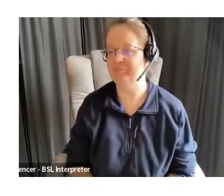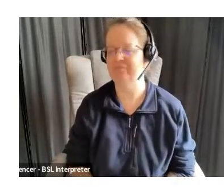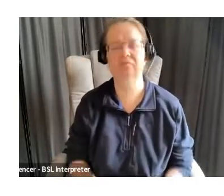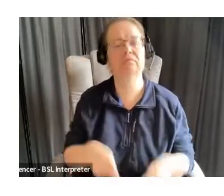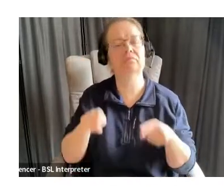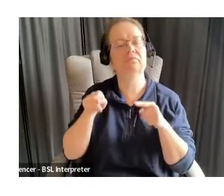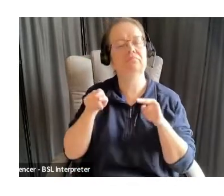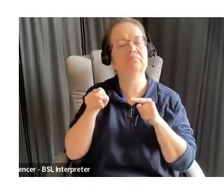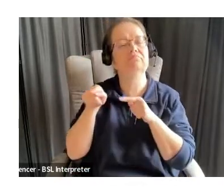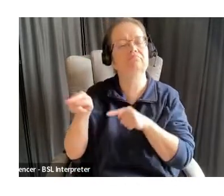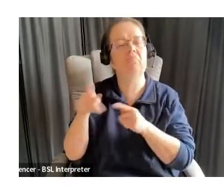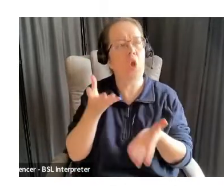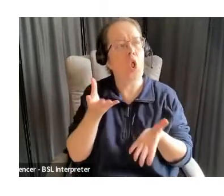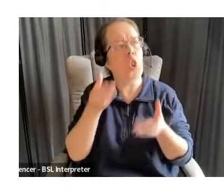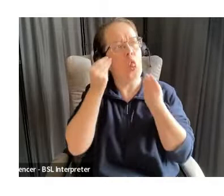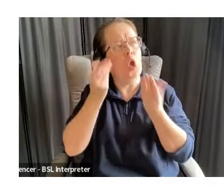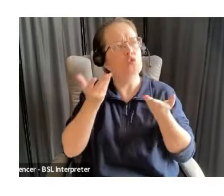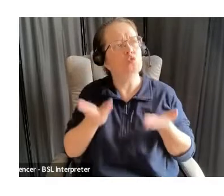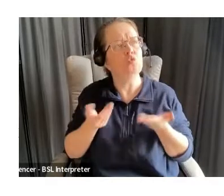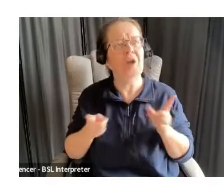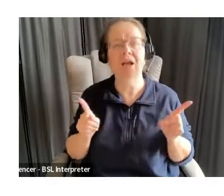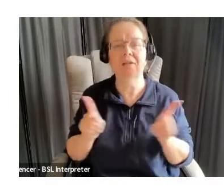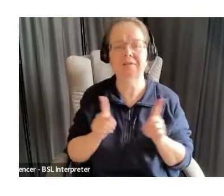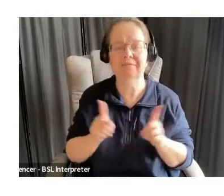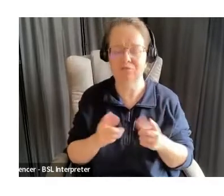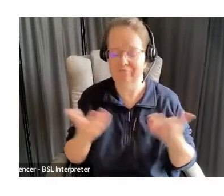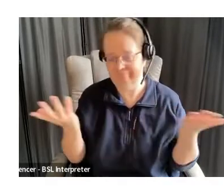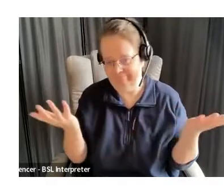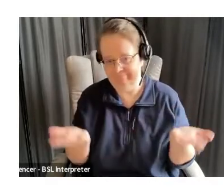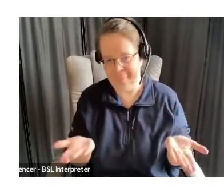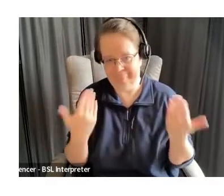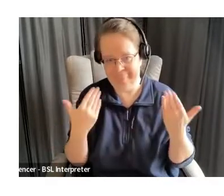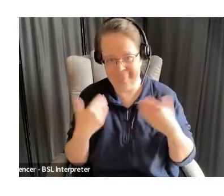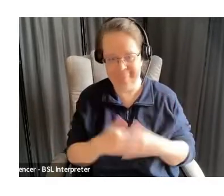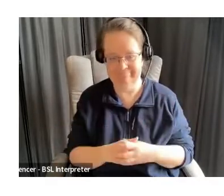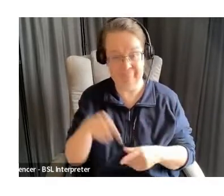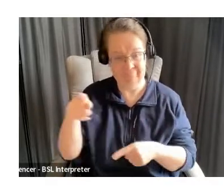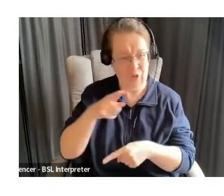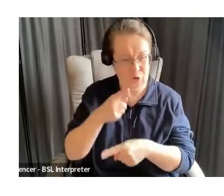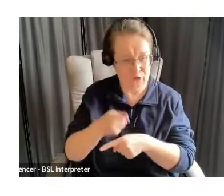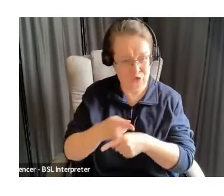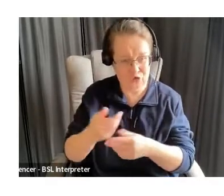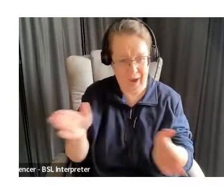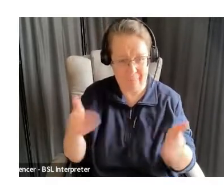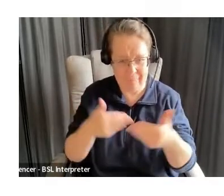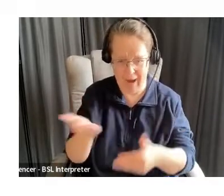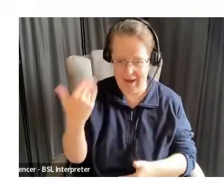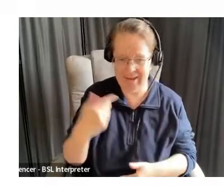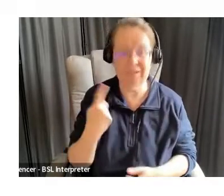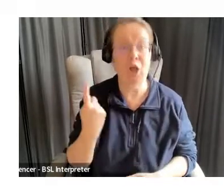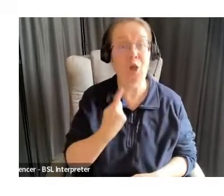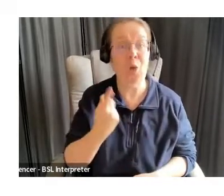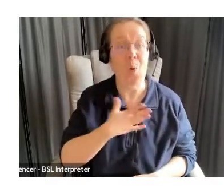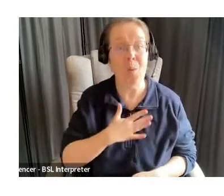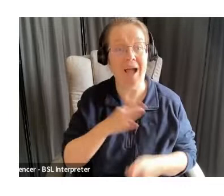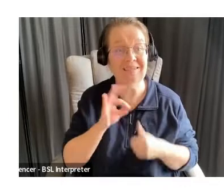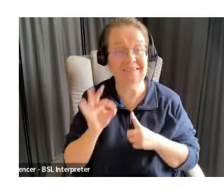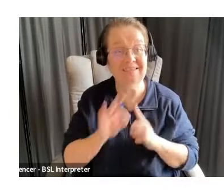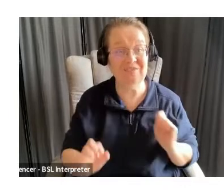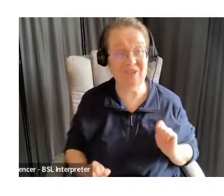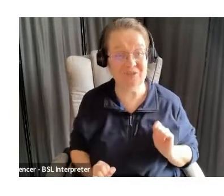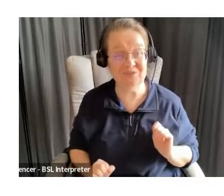Okay, so what are we going to learn today? Well, come on guys, get on the chat box. Who likes interviewing? Is